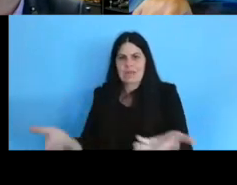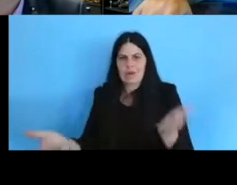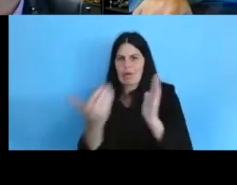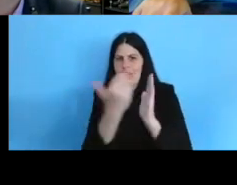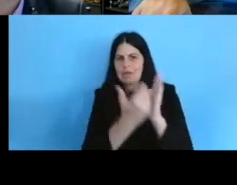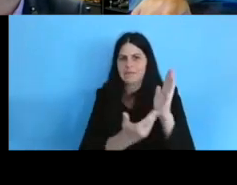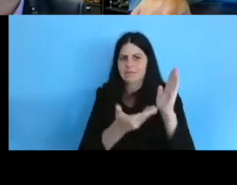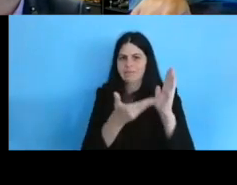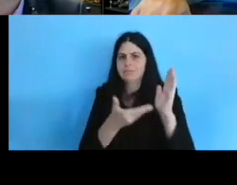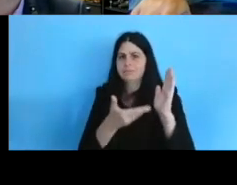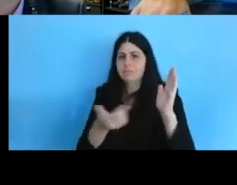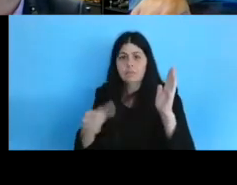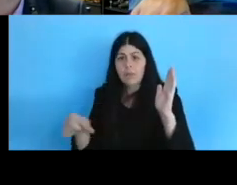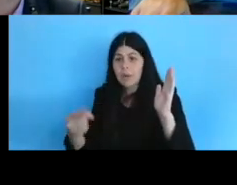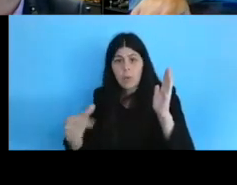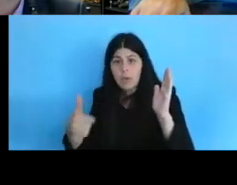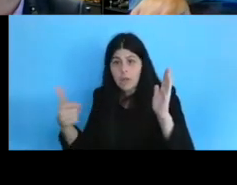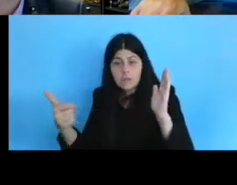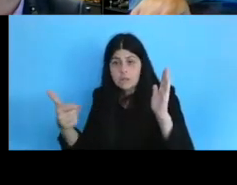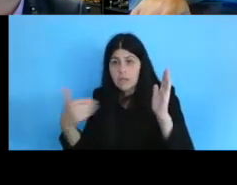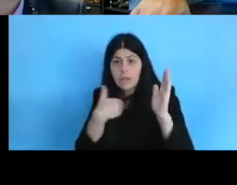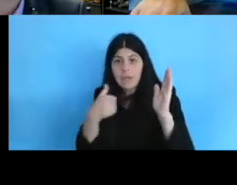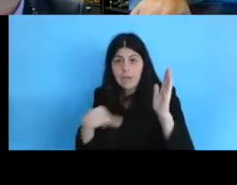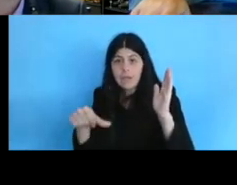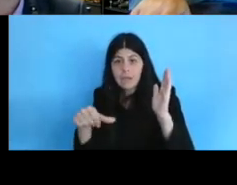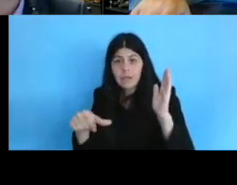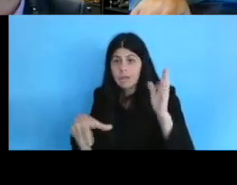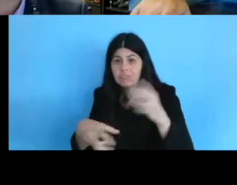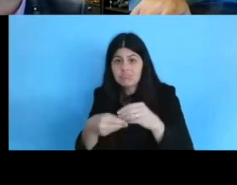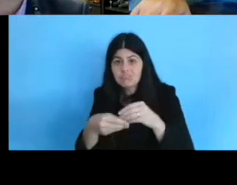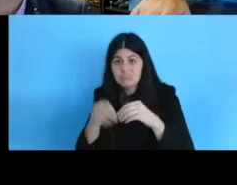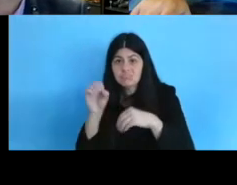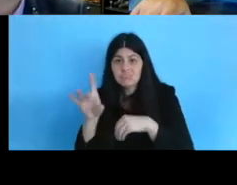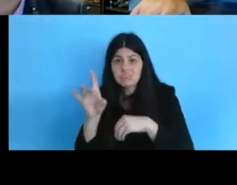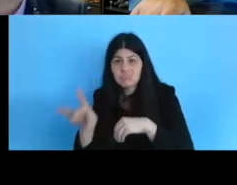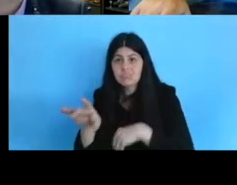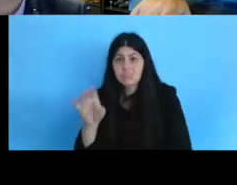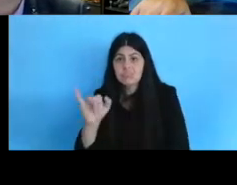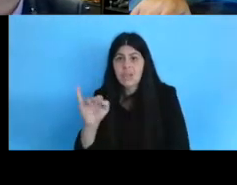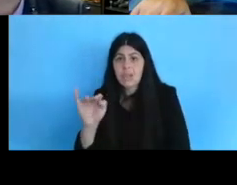that, anybody else want to have any inputs for this?